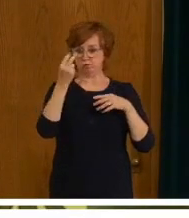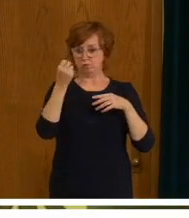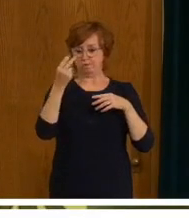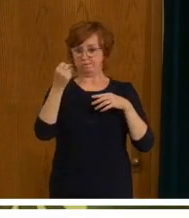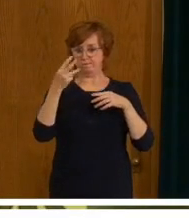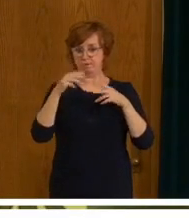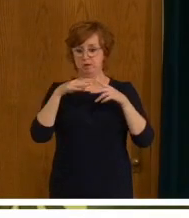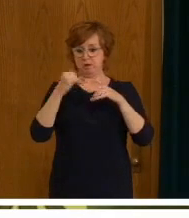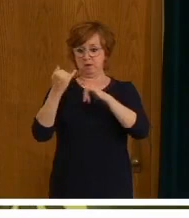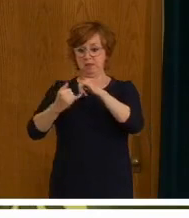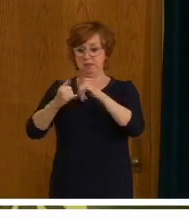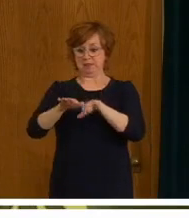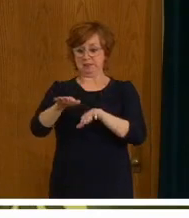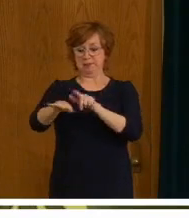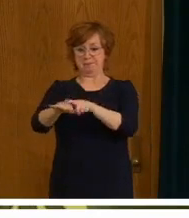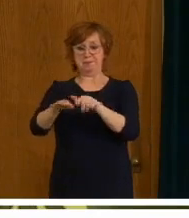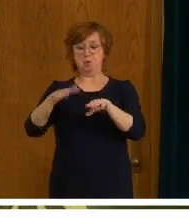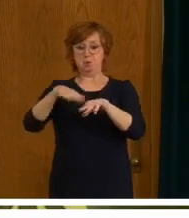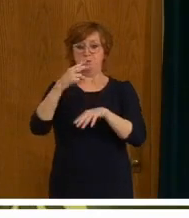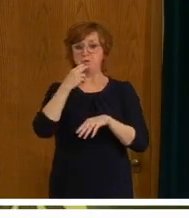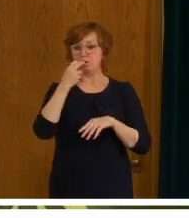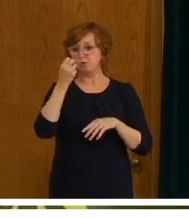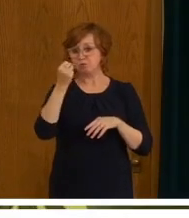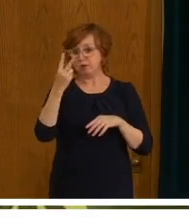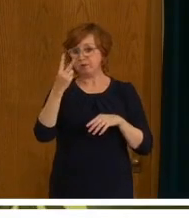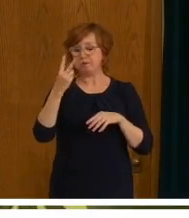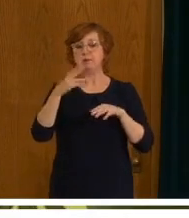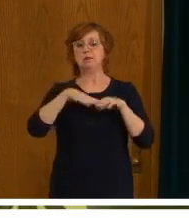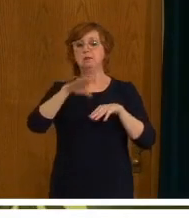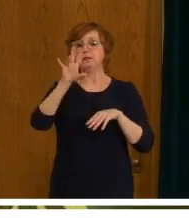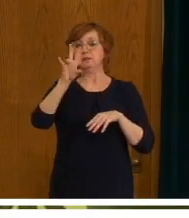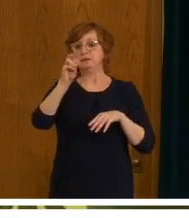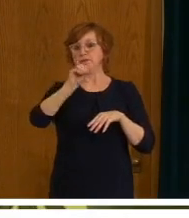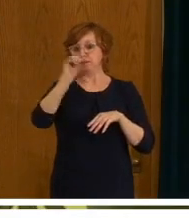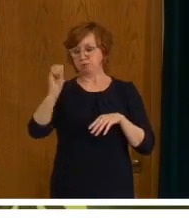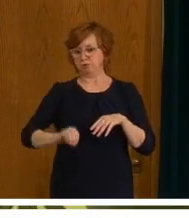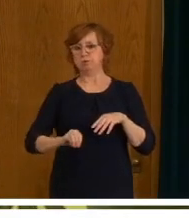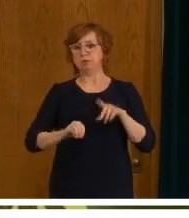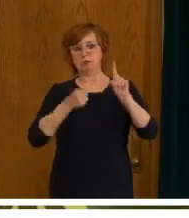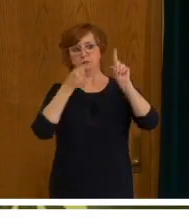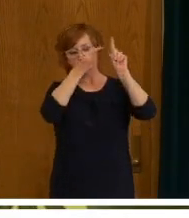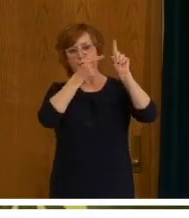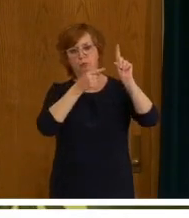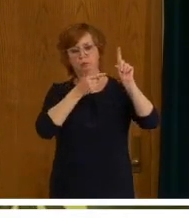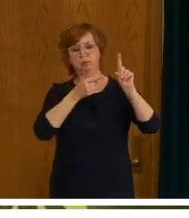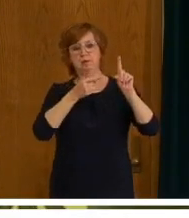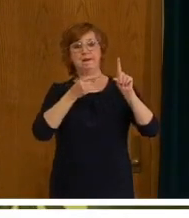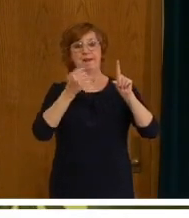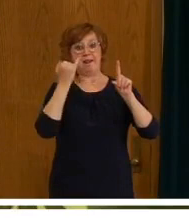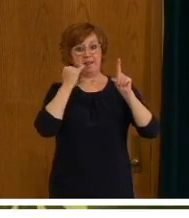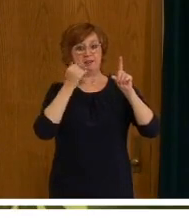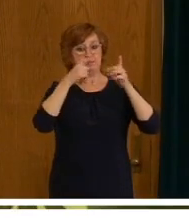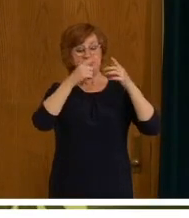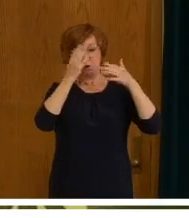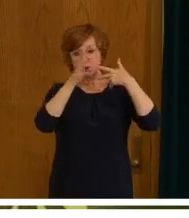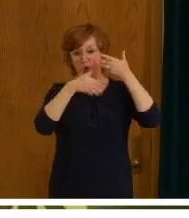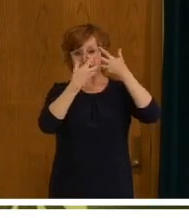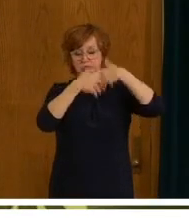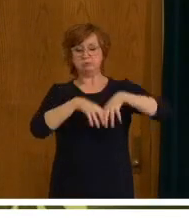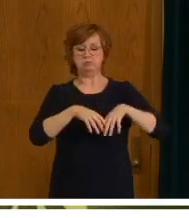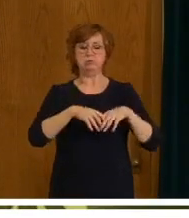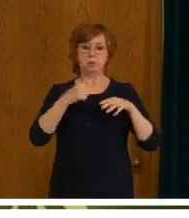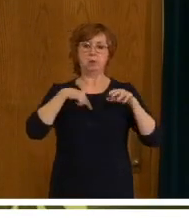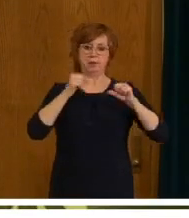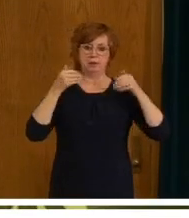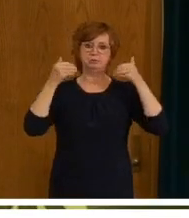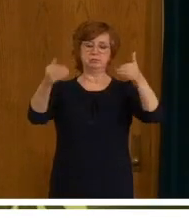their first shot, we will be able to move forward with our plan. Today, we are at 62% of